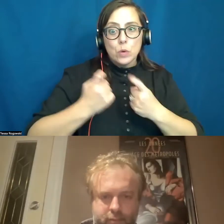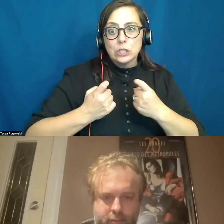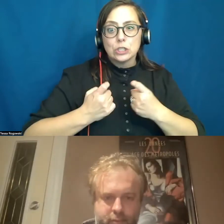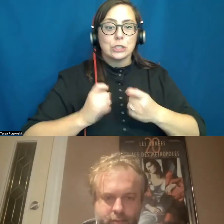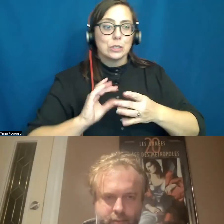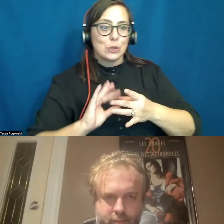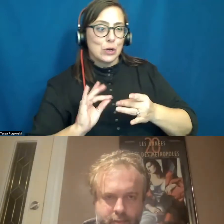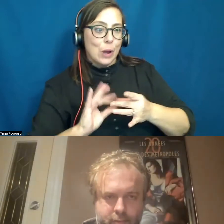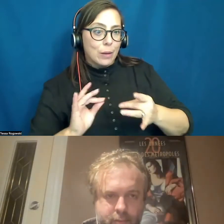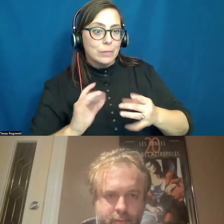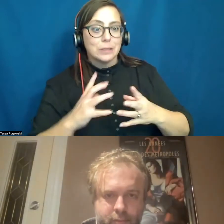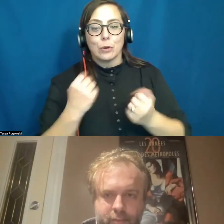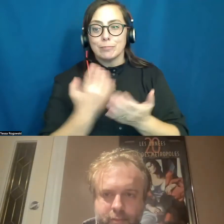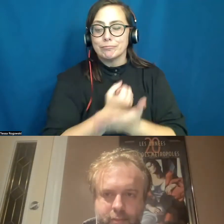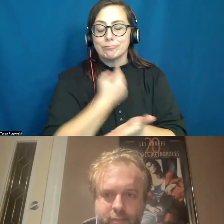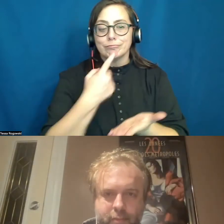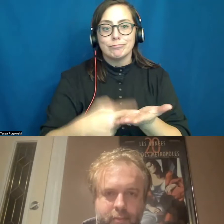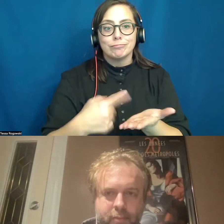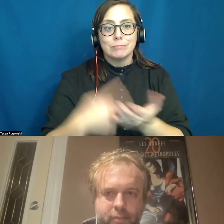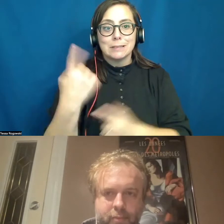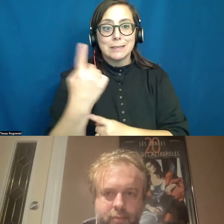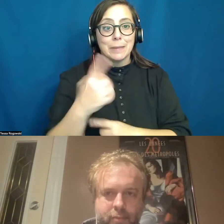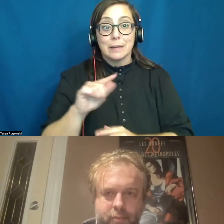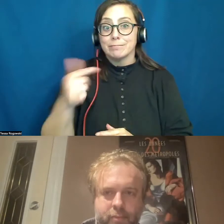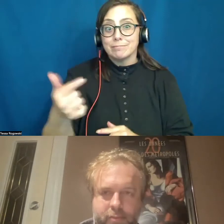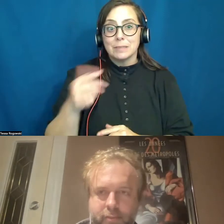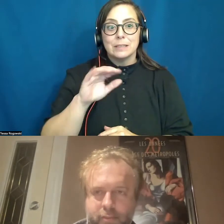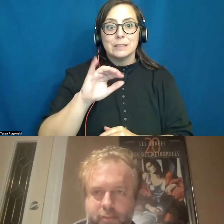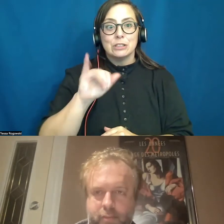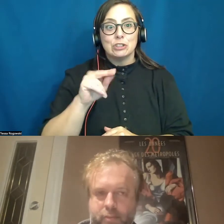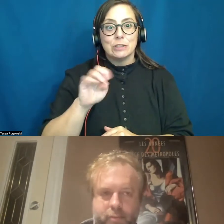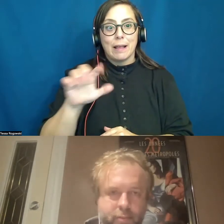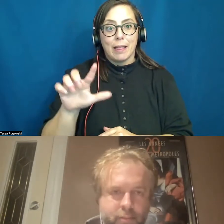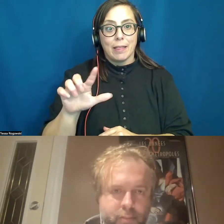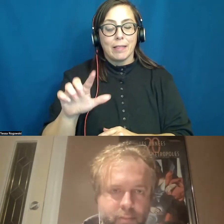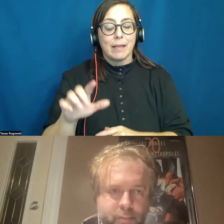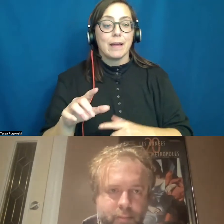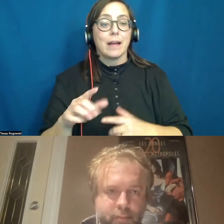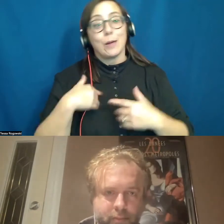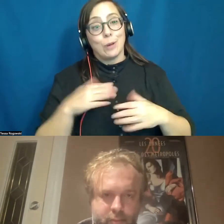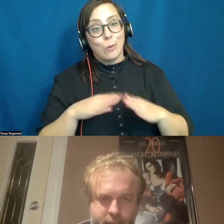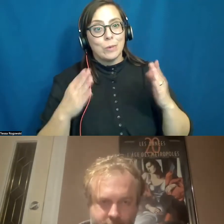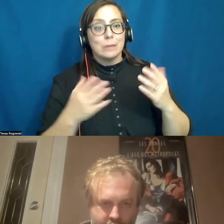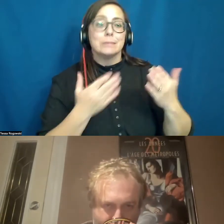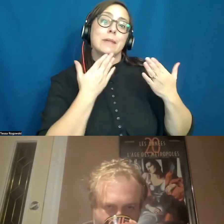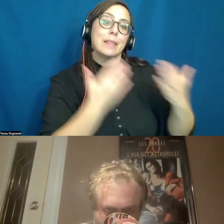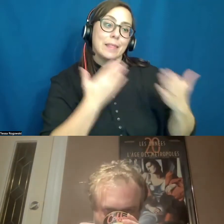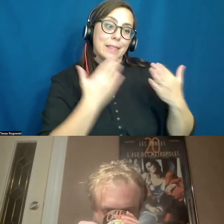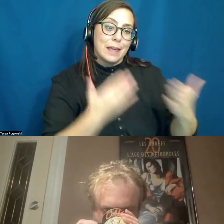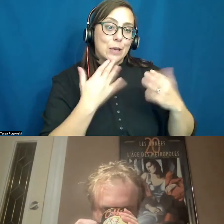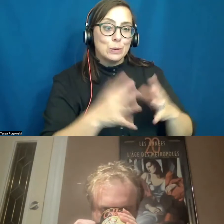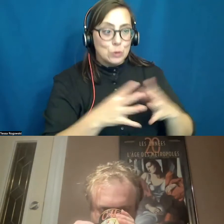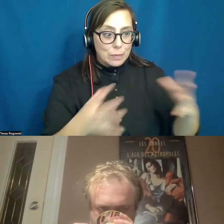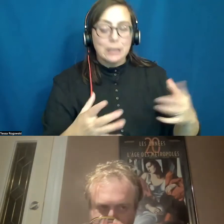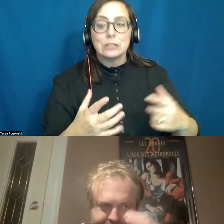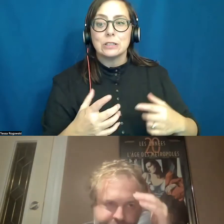like to discuss? Janelle? Yeah, I just wanted to start off by saying thank you so much, Jacob. I also